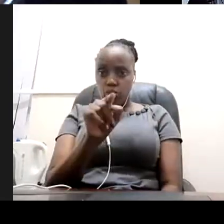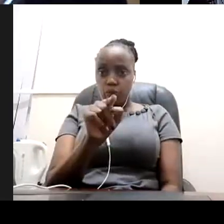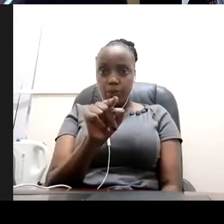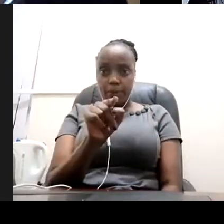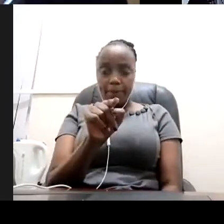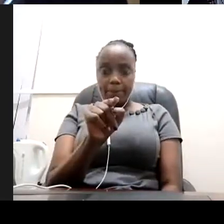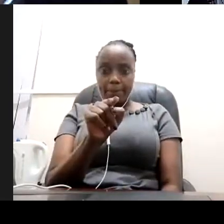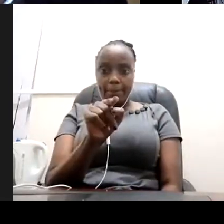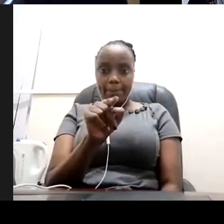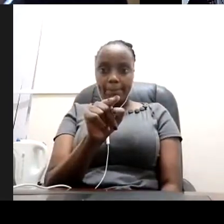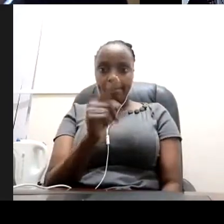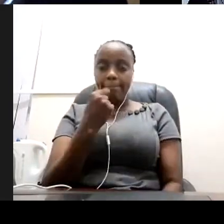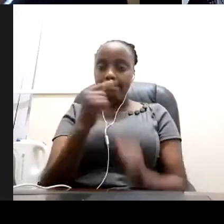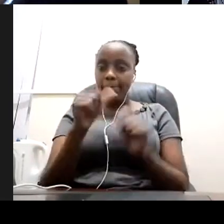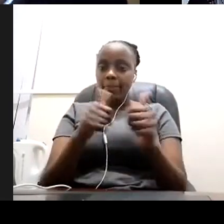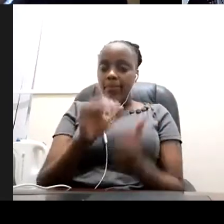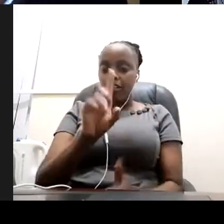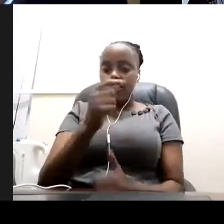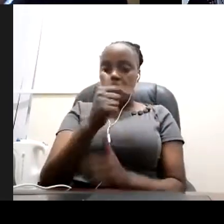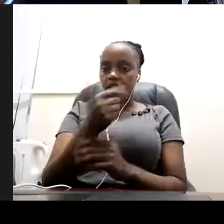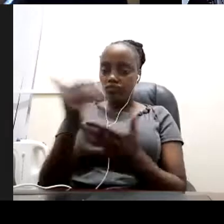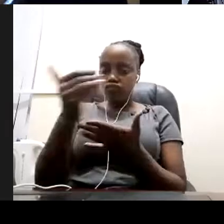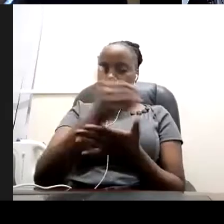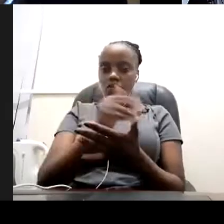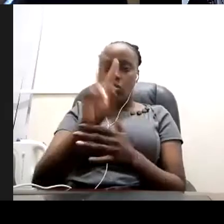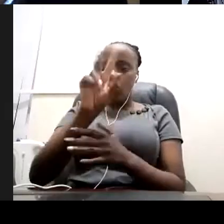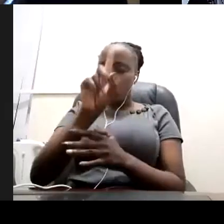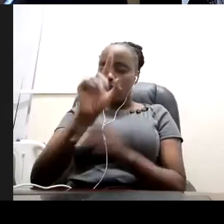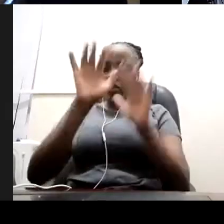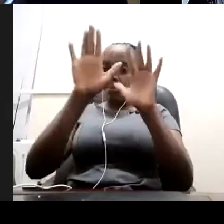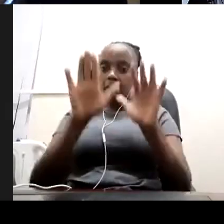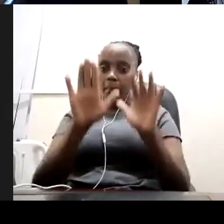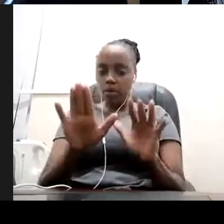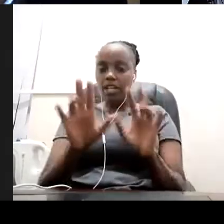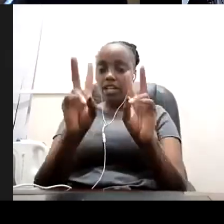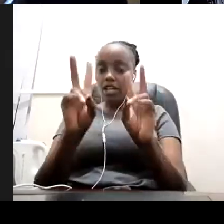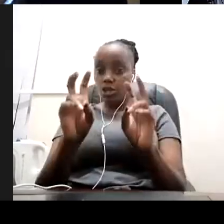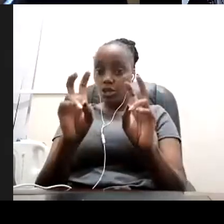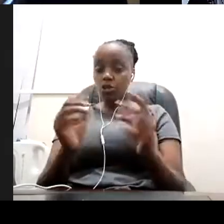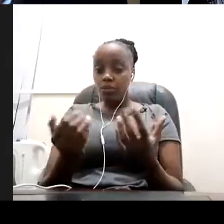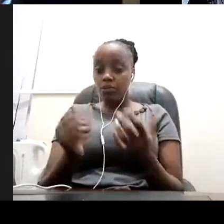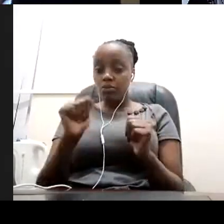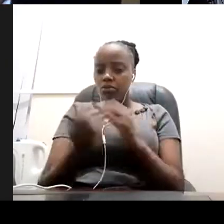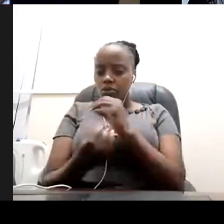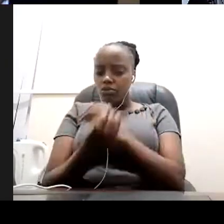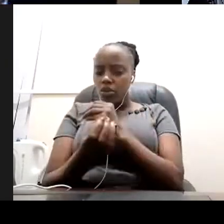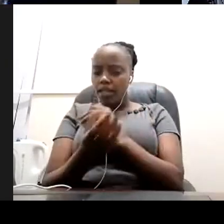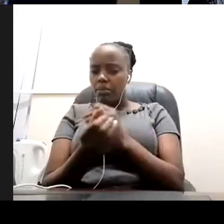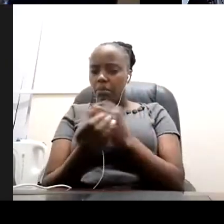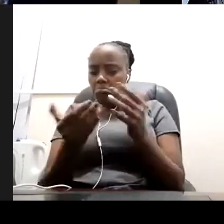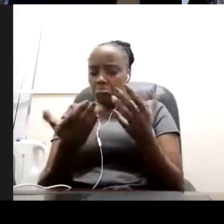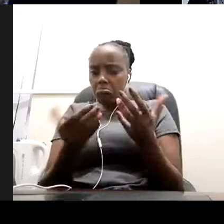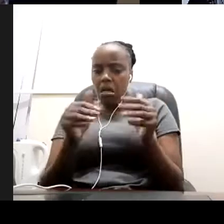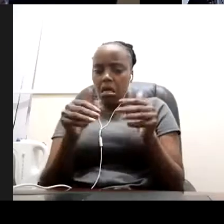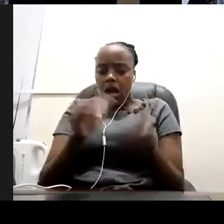You referred to data collection as one of the key elements. Can you tell us a little bit more about how